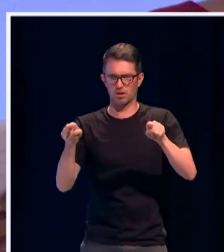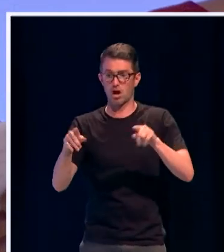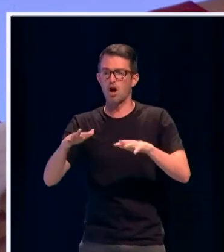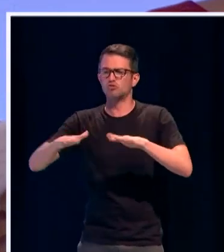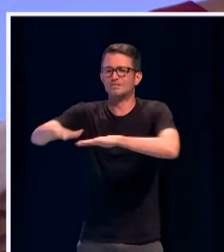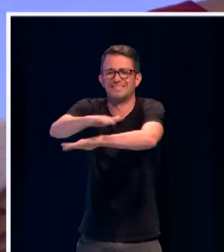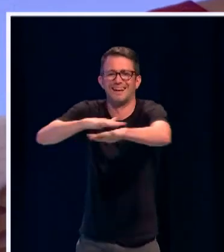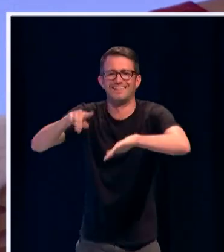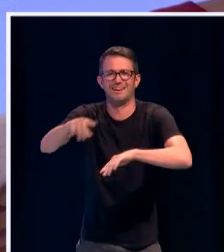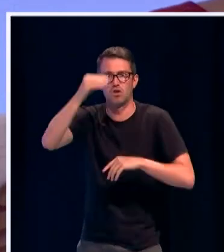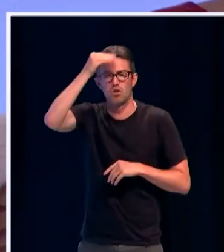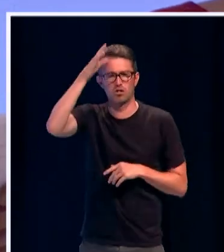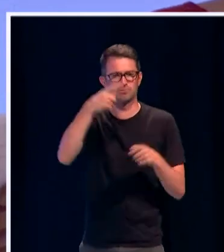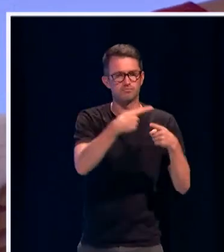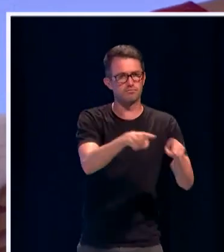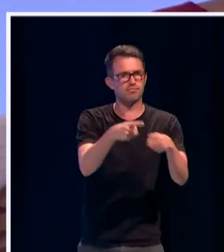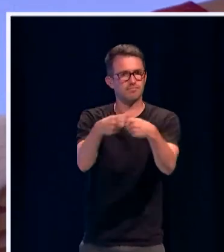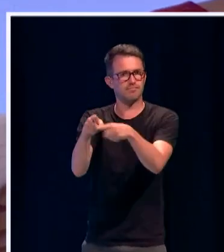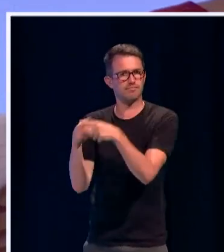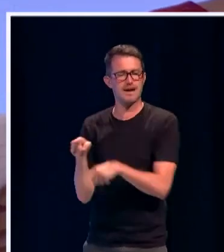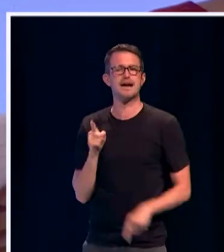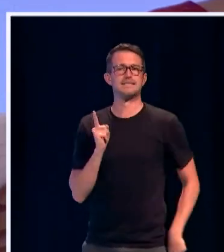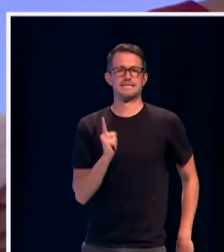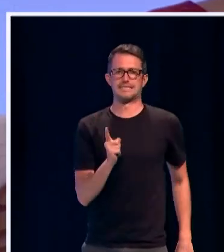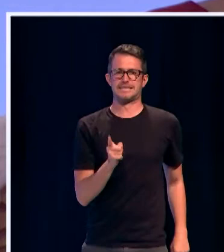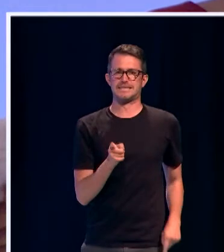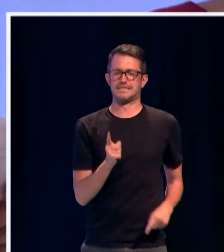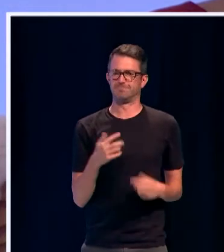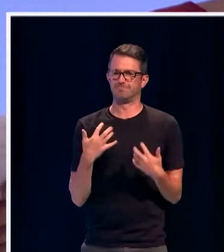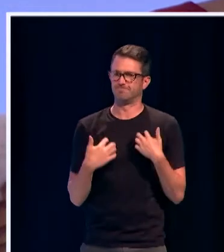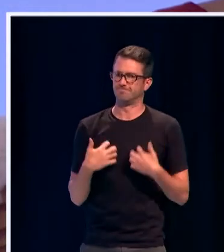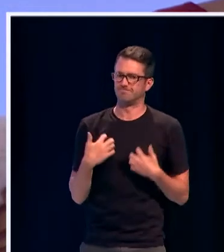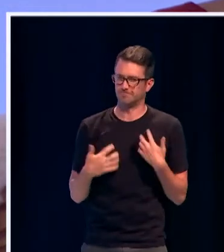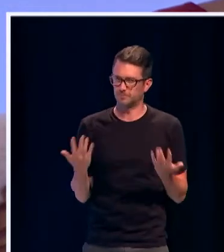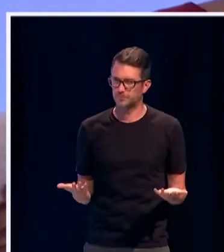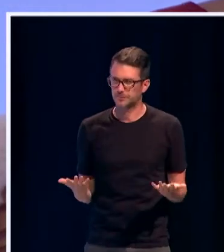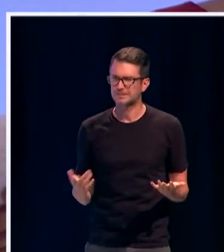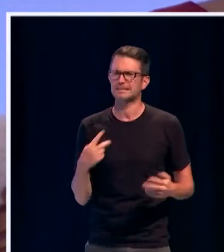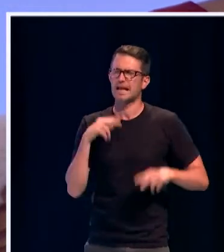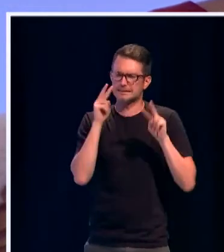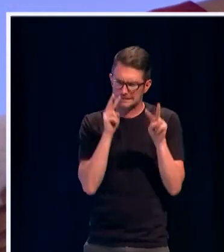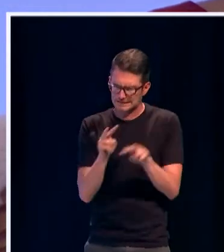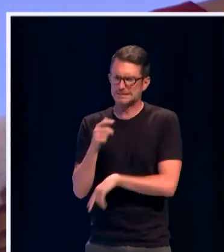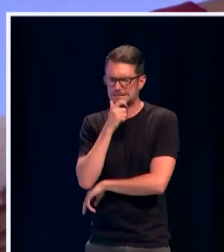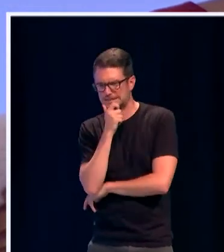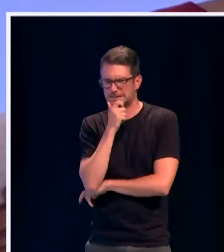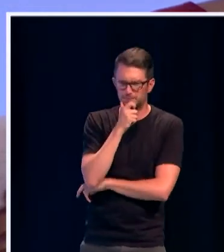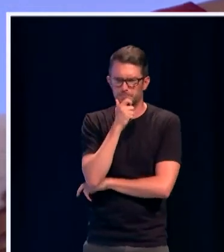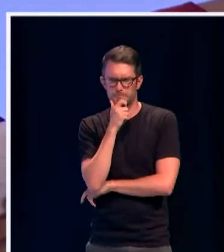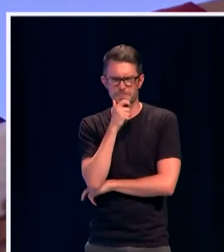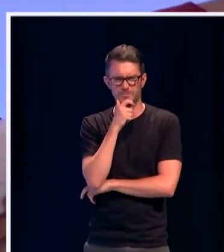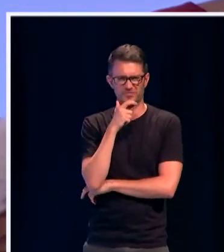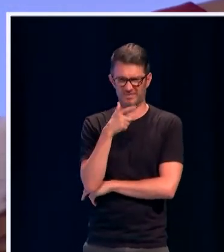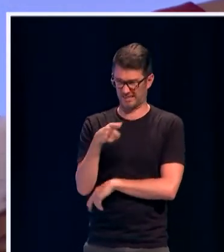organization, was evident that was not at the same